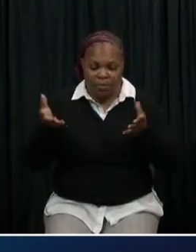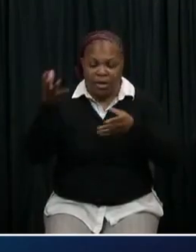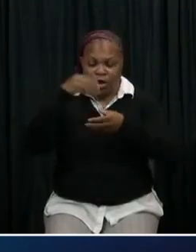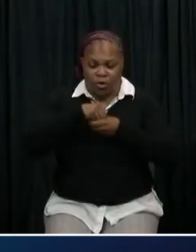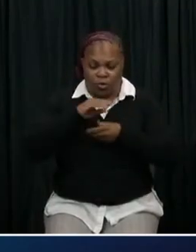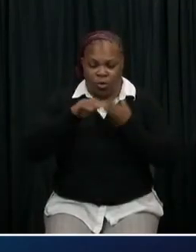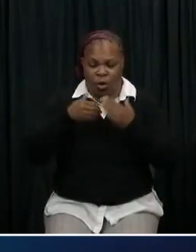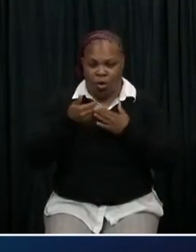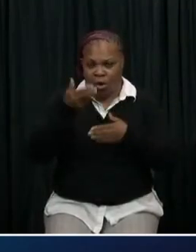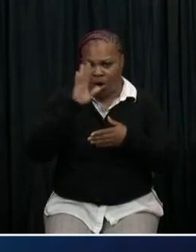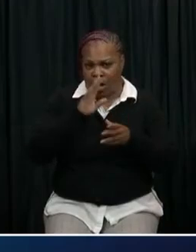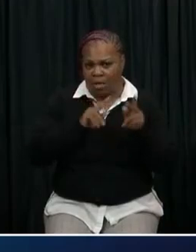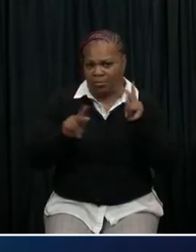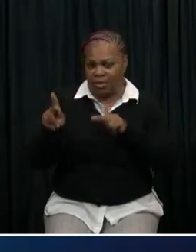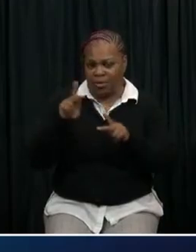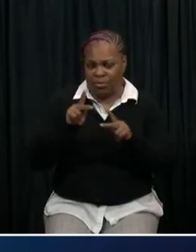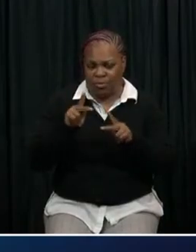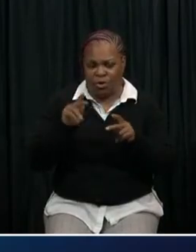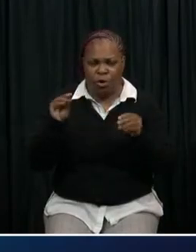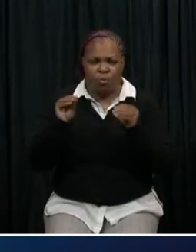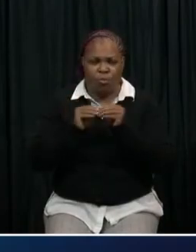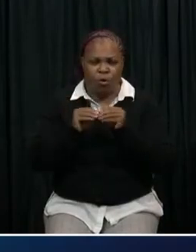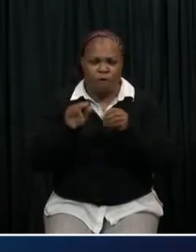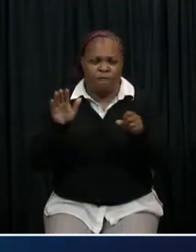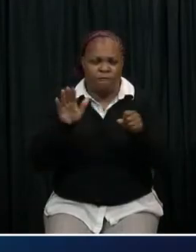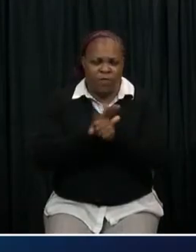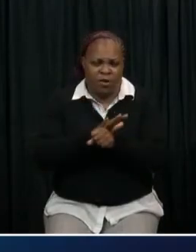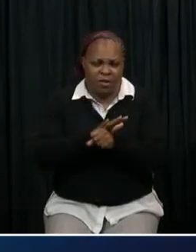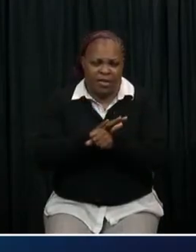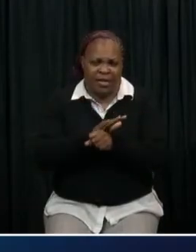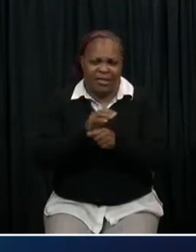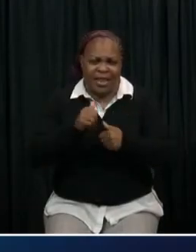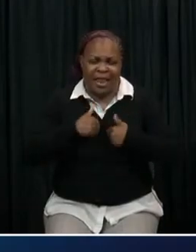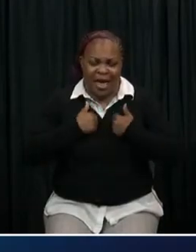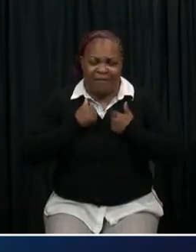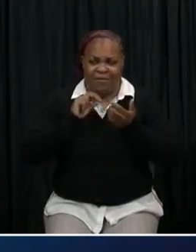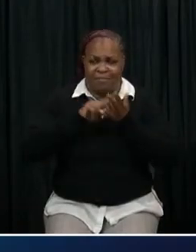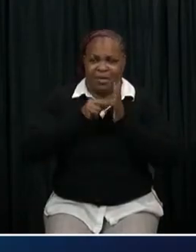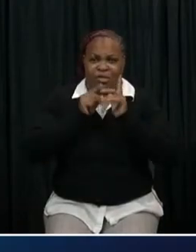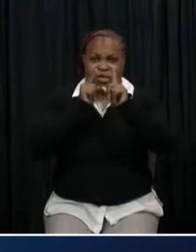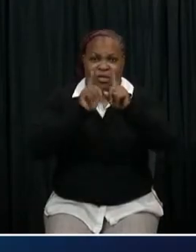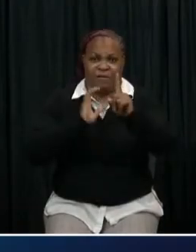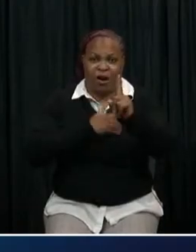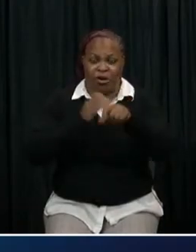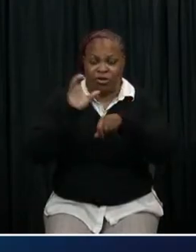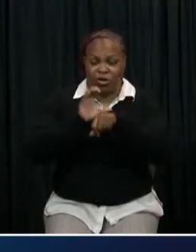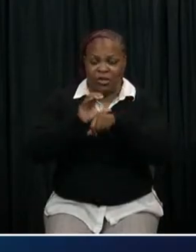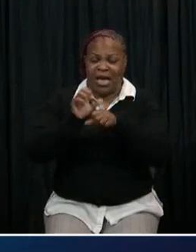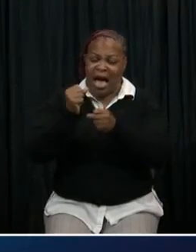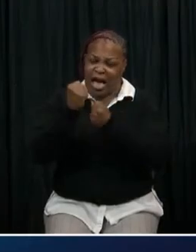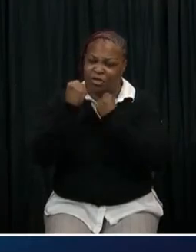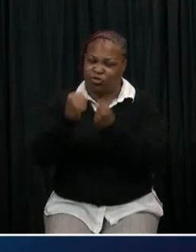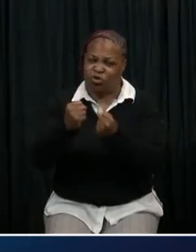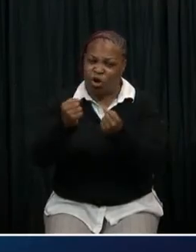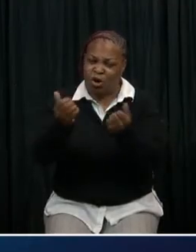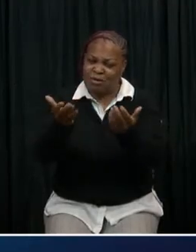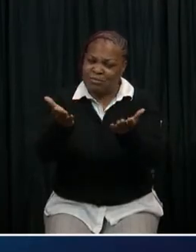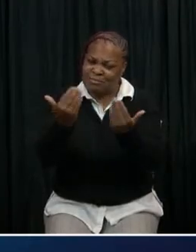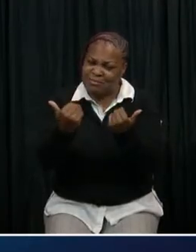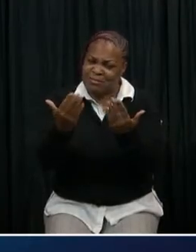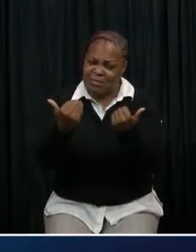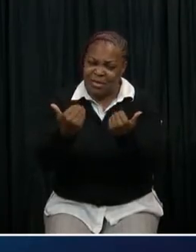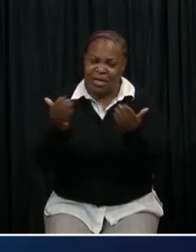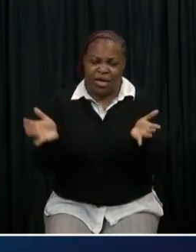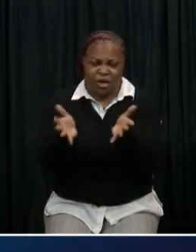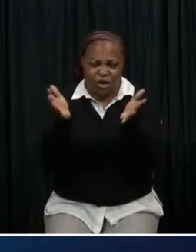children more fully in the life and the mission of our church. I strongly urge the delegates to vote in support